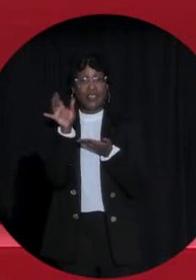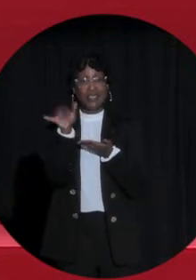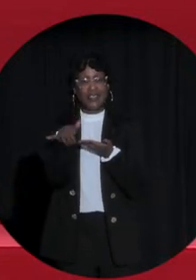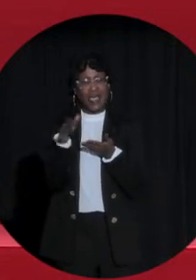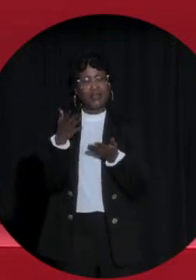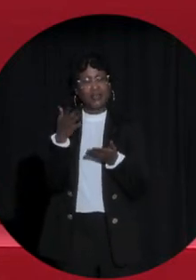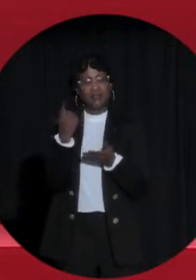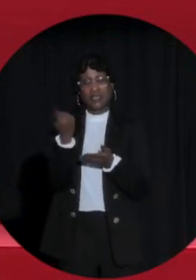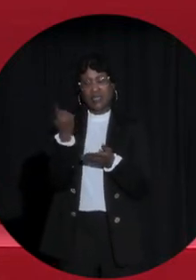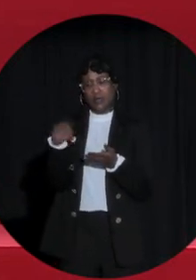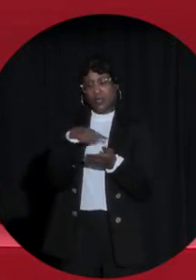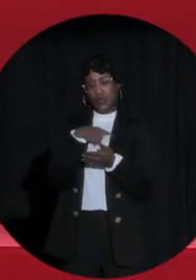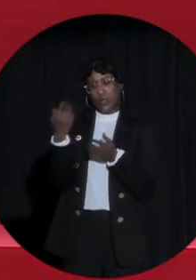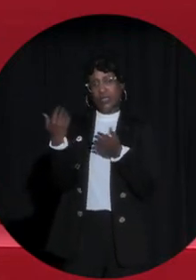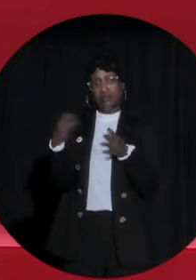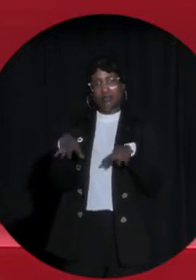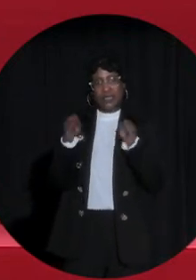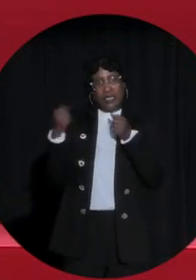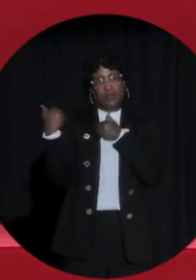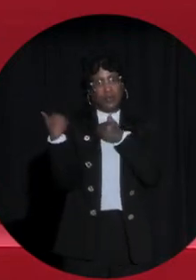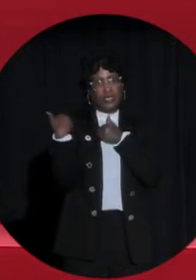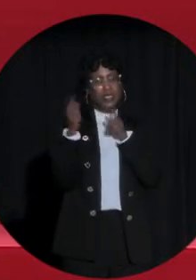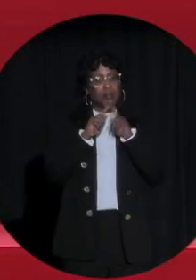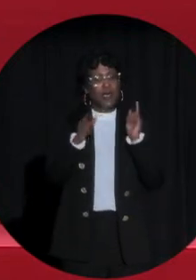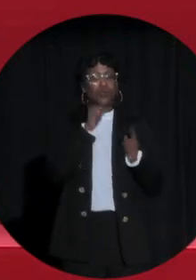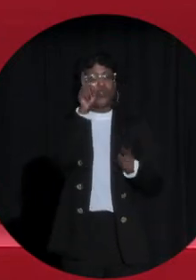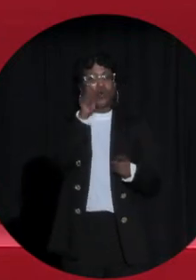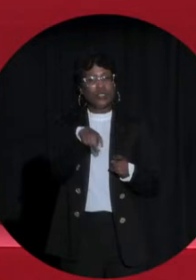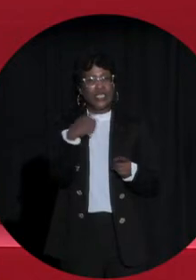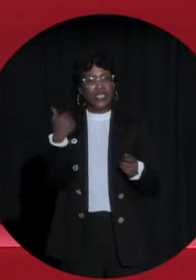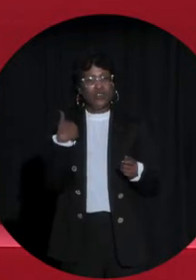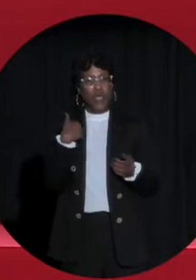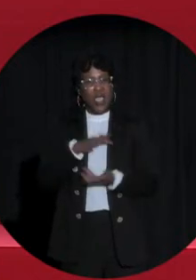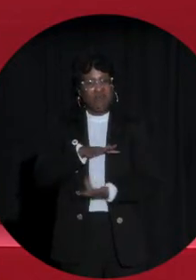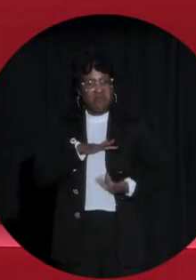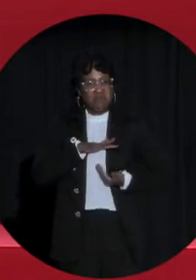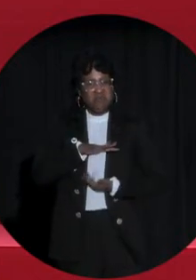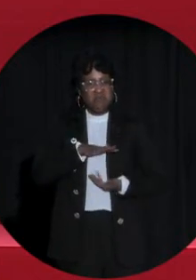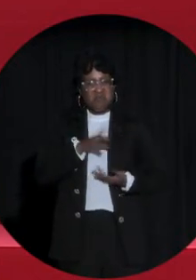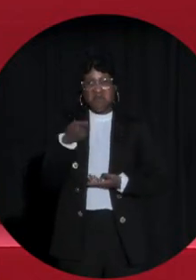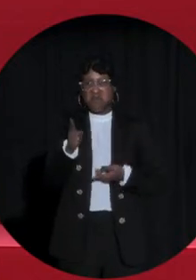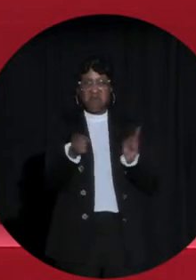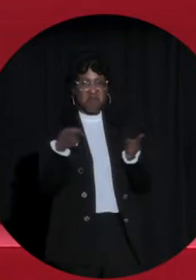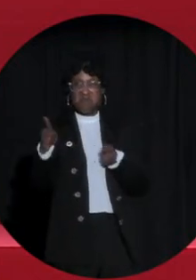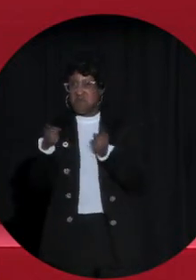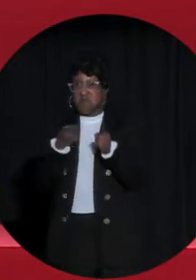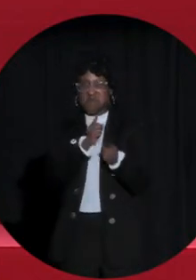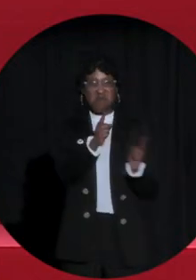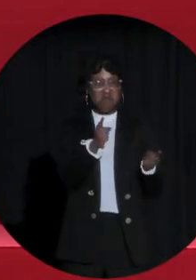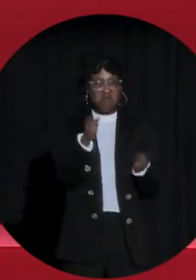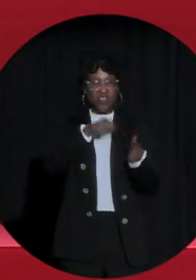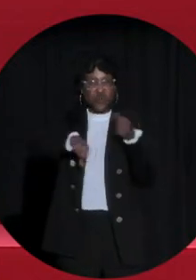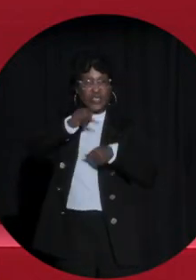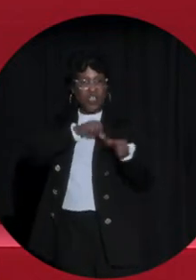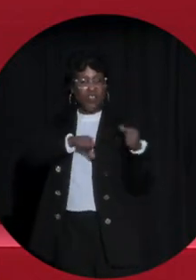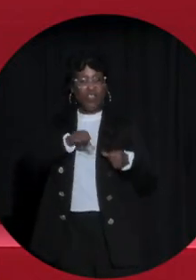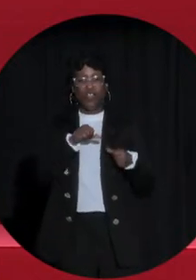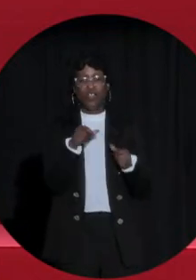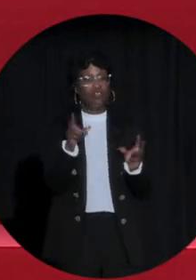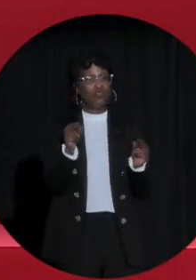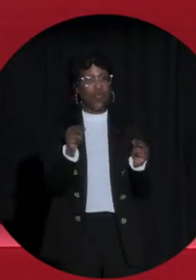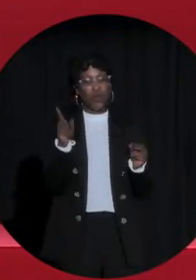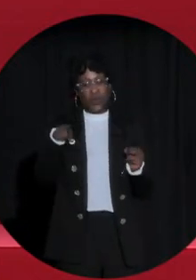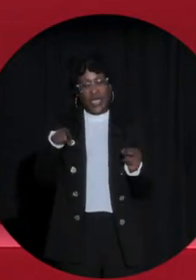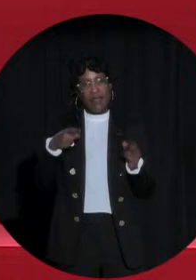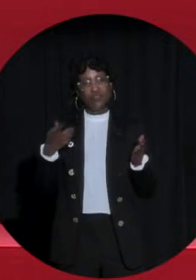discourse must be coarse and bitter. We have the power to rise above the discord that has become too commonplace in